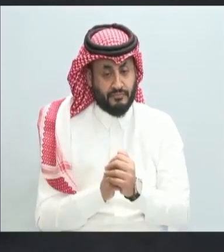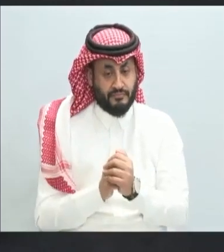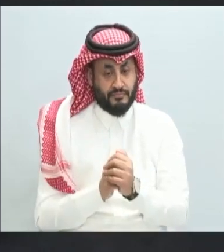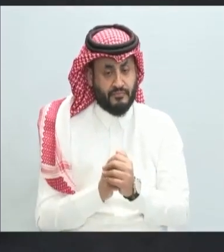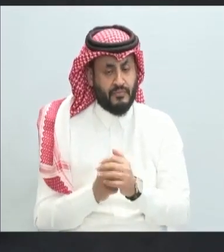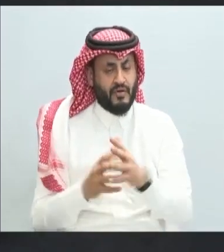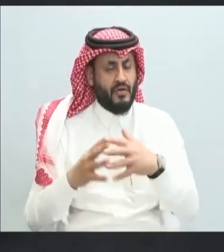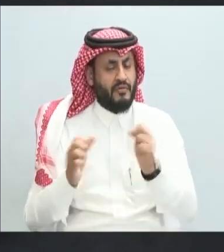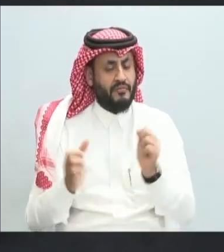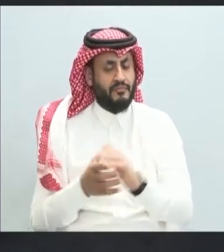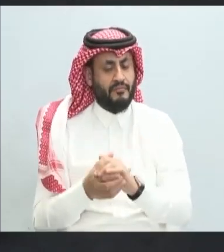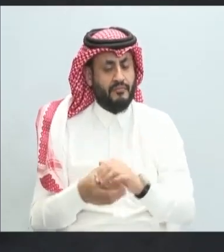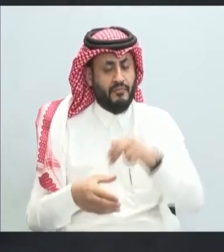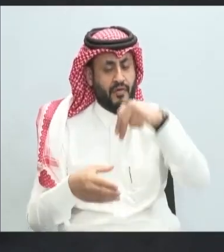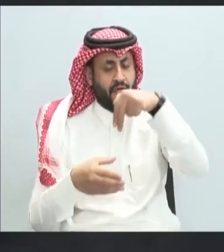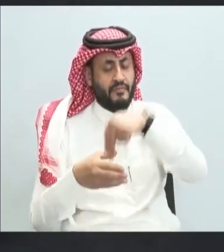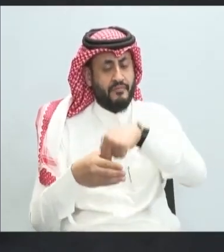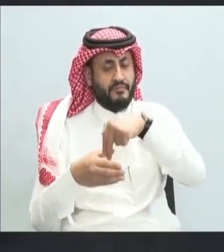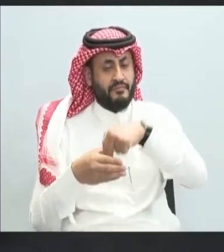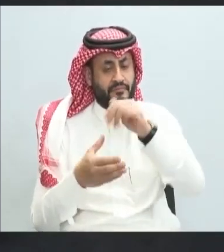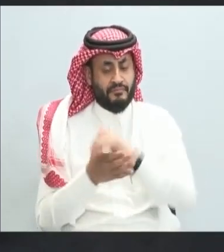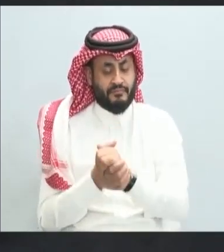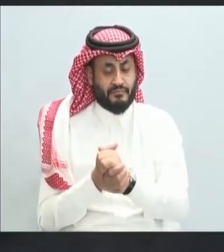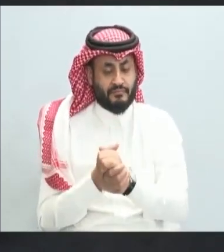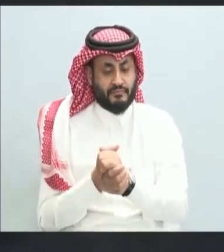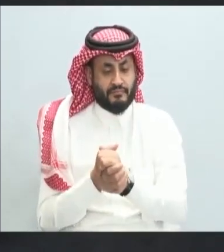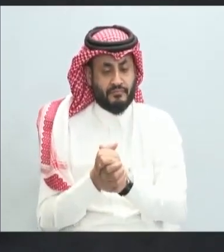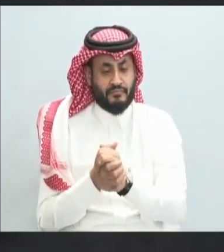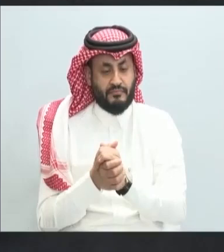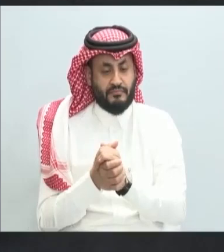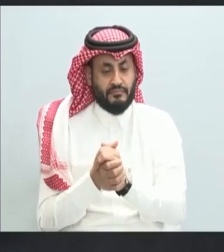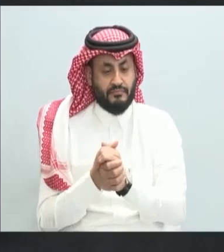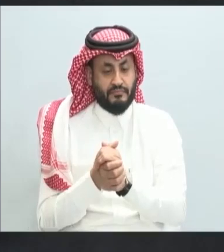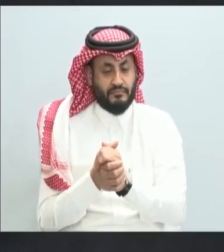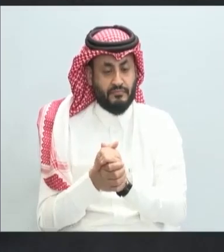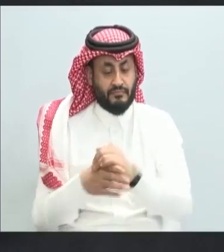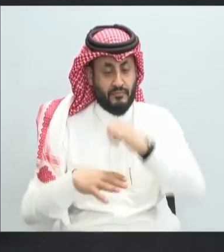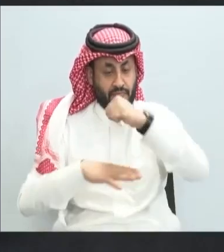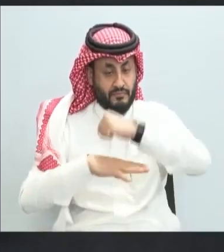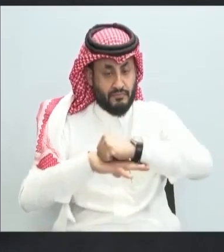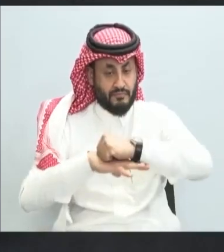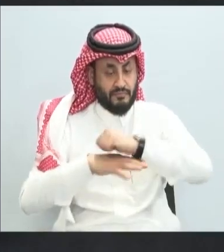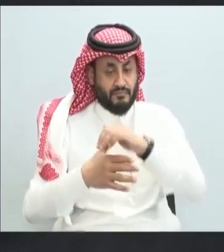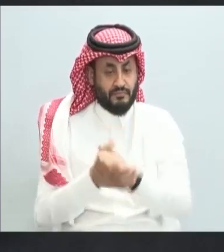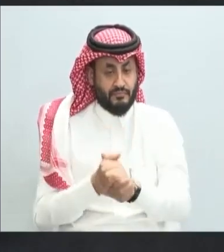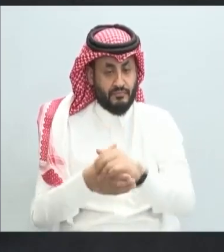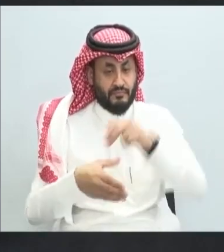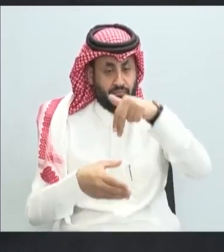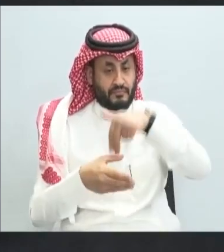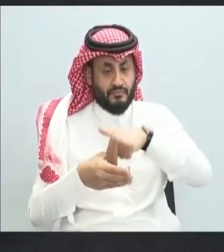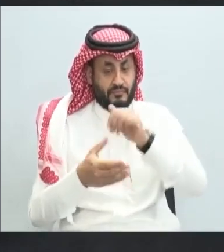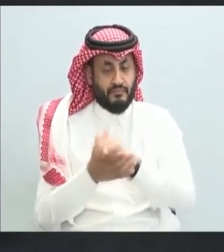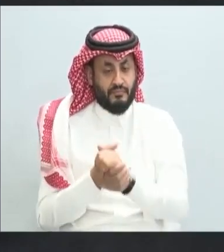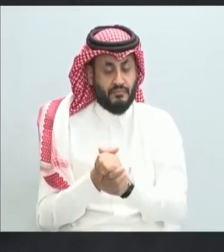the box, which means in the box. So here we have on